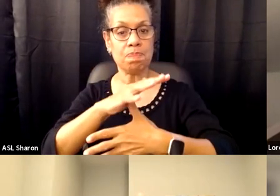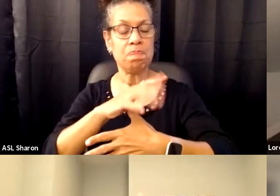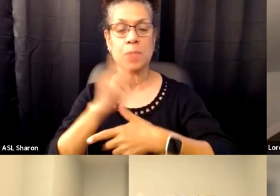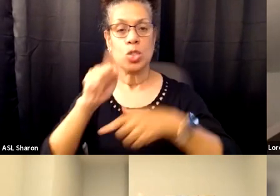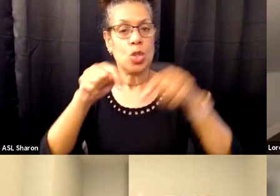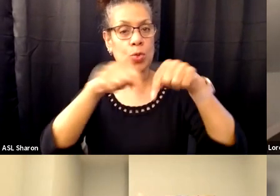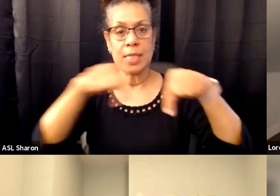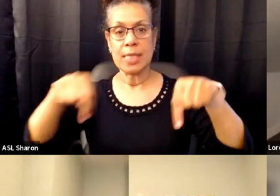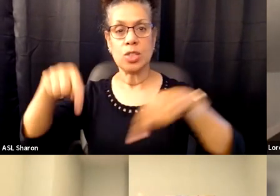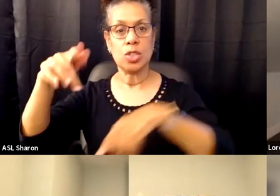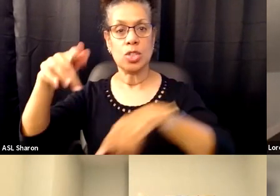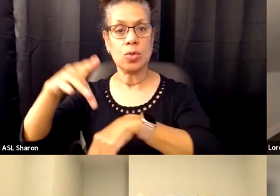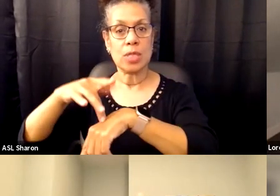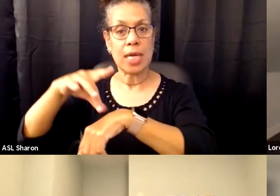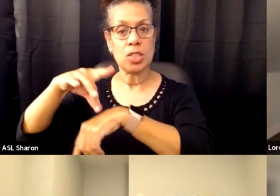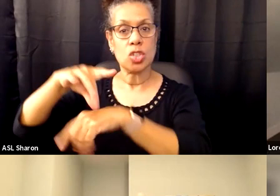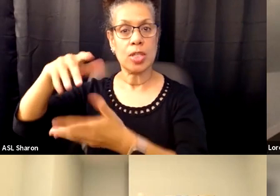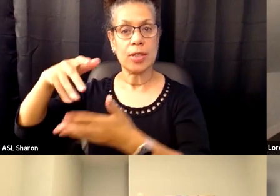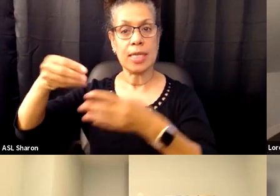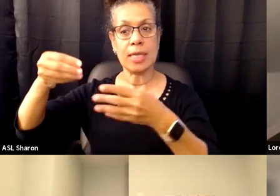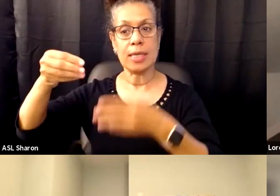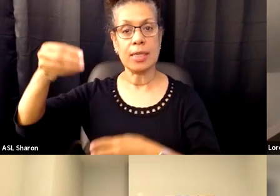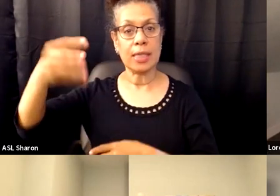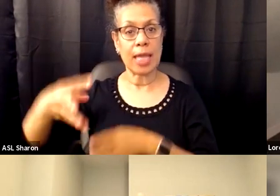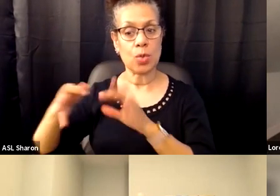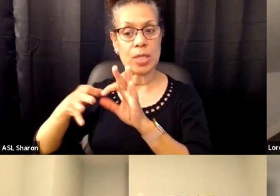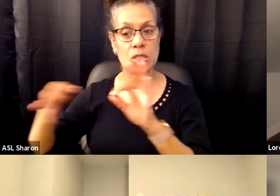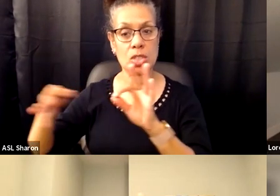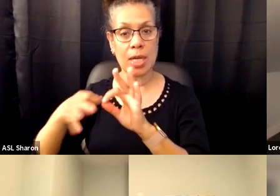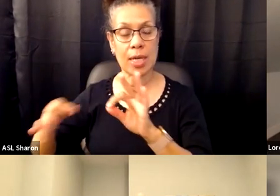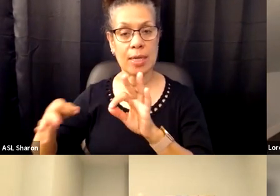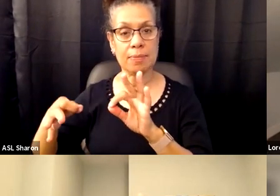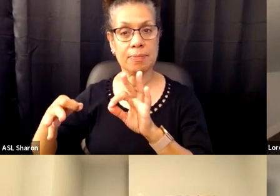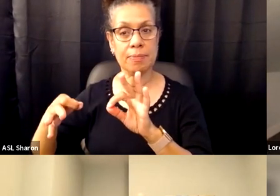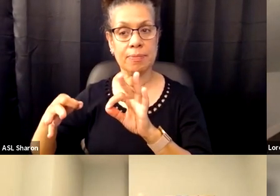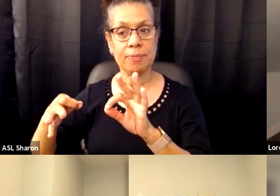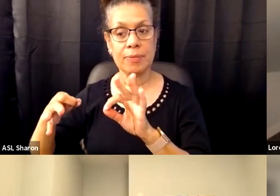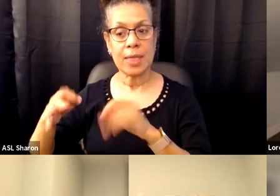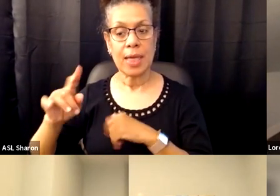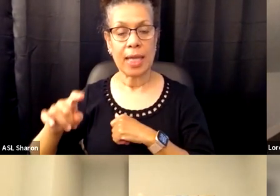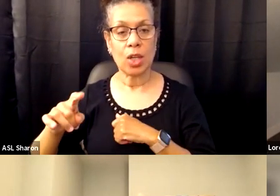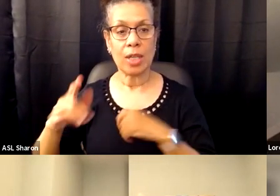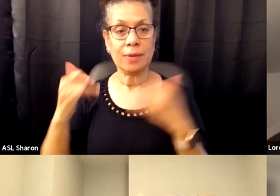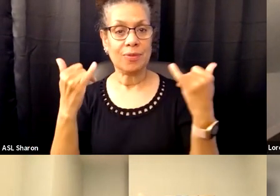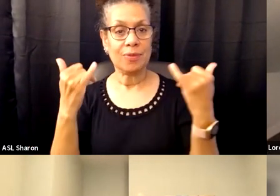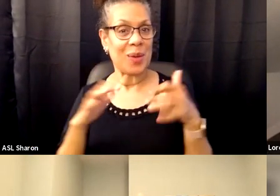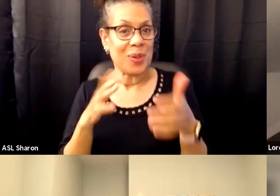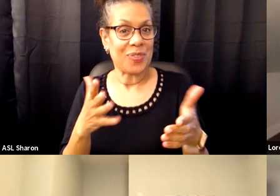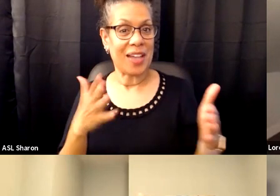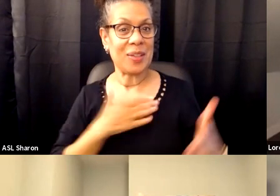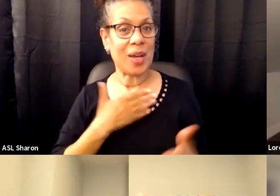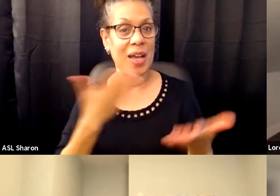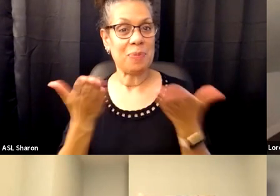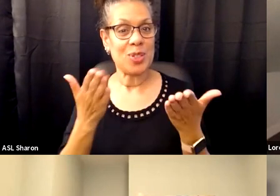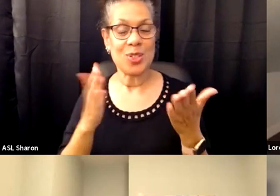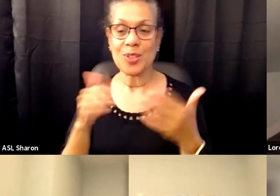room don't need to touch the language um icon right now we're